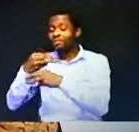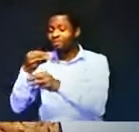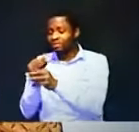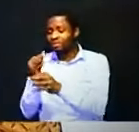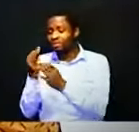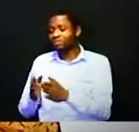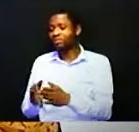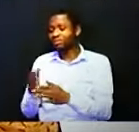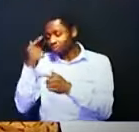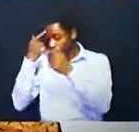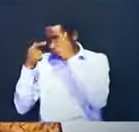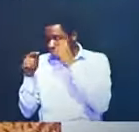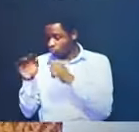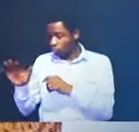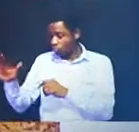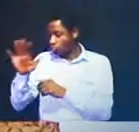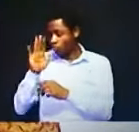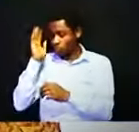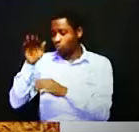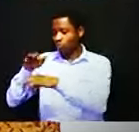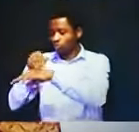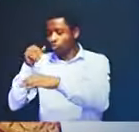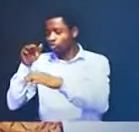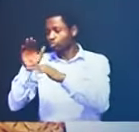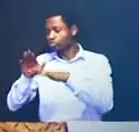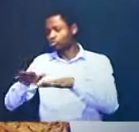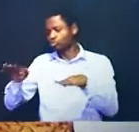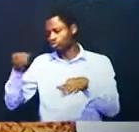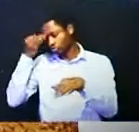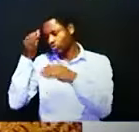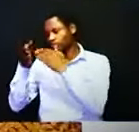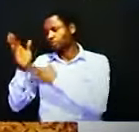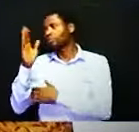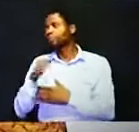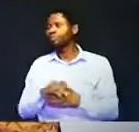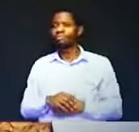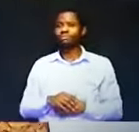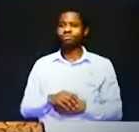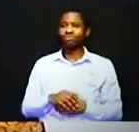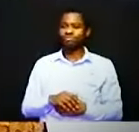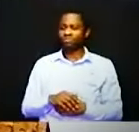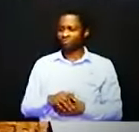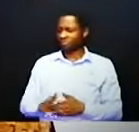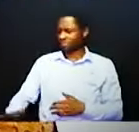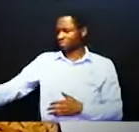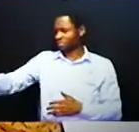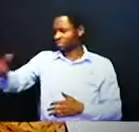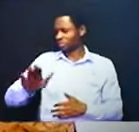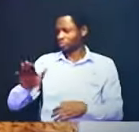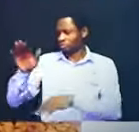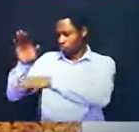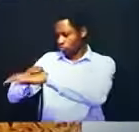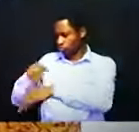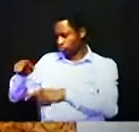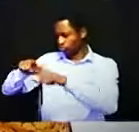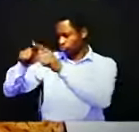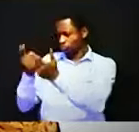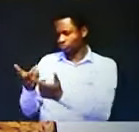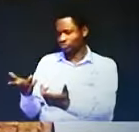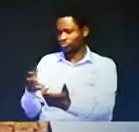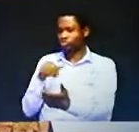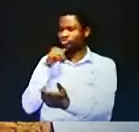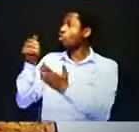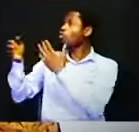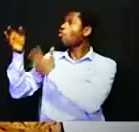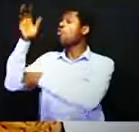God. Ishra anyone will pe asum gya no na one will be friend onyankopon emma. They shall be called. One will be friend. Not God will